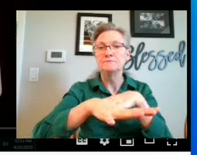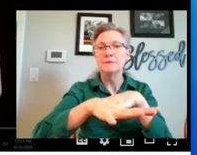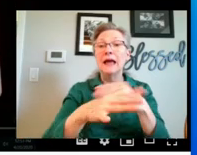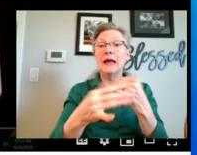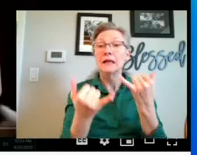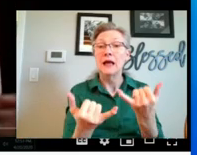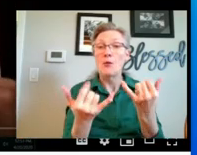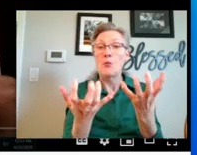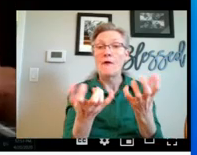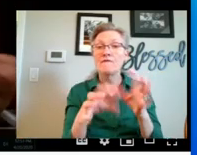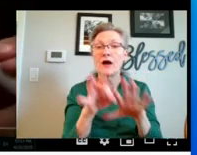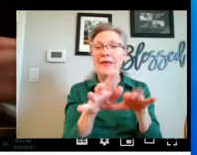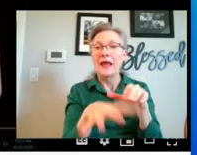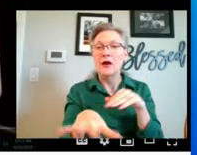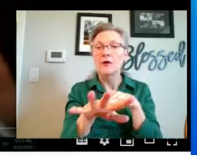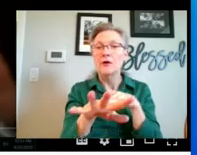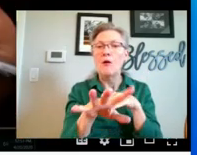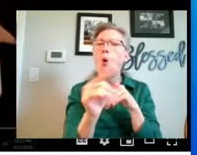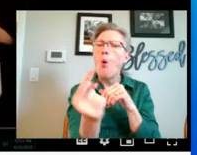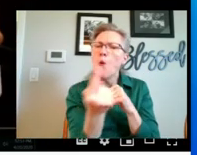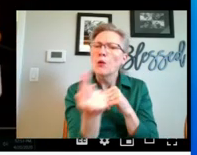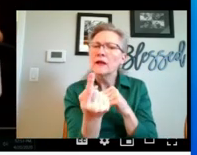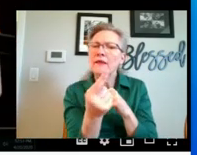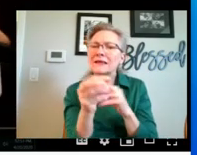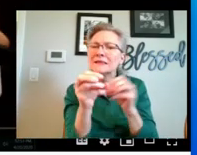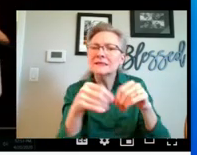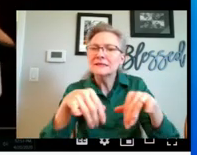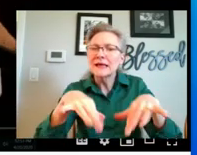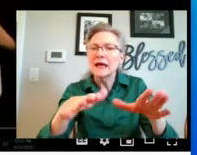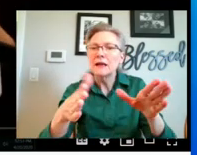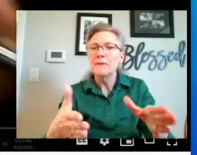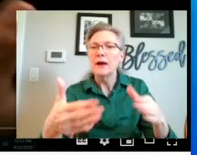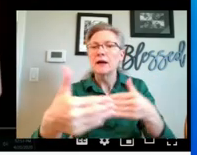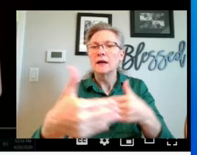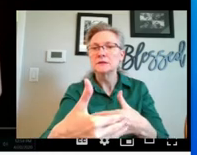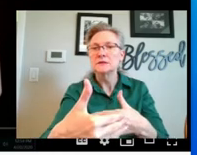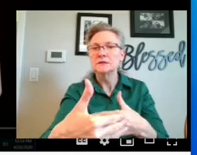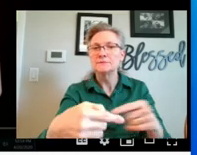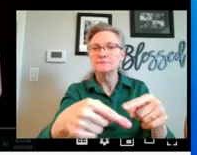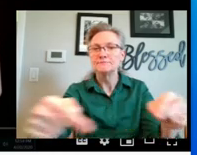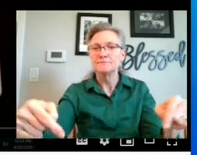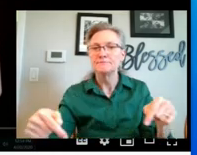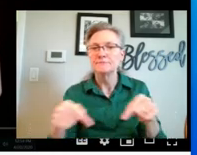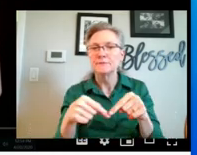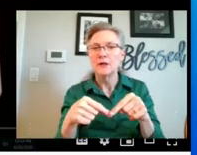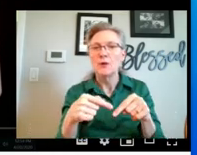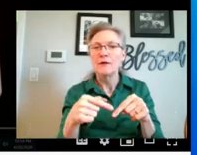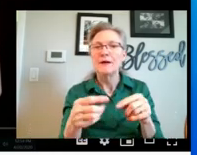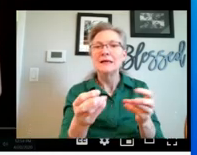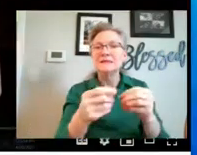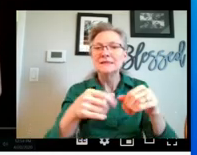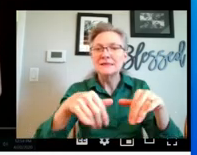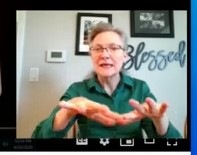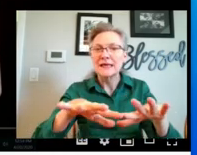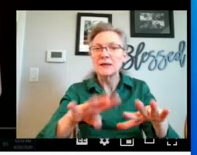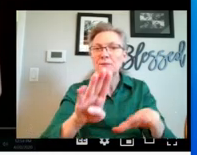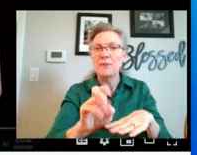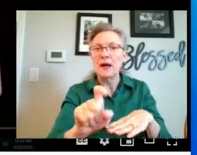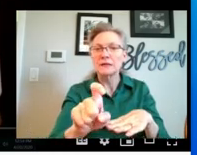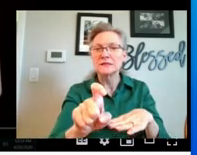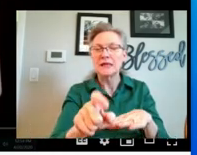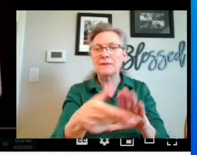Now we want to find the area of just the sandbox, right? So we have sandbox. I'm kind of labeling my